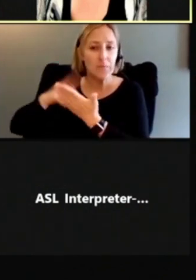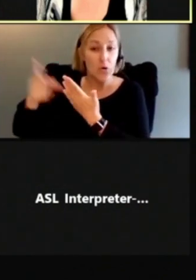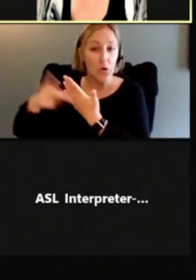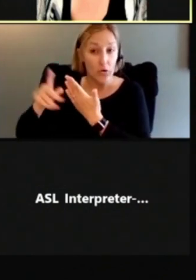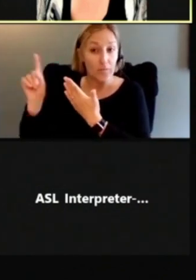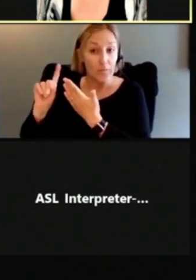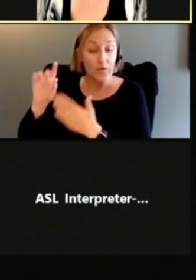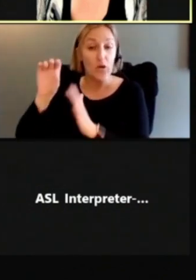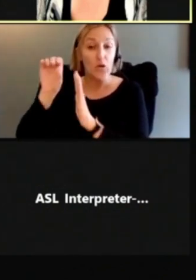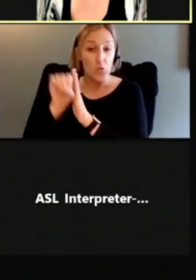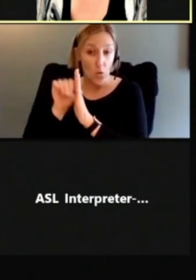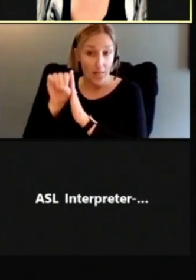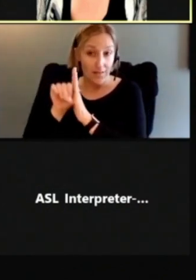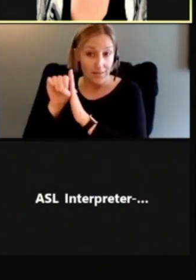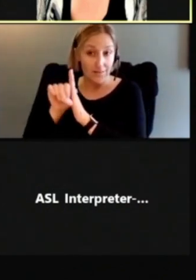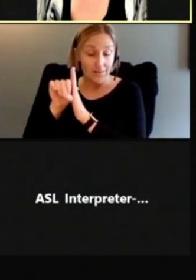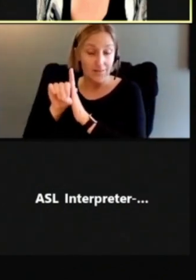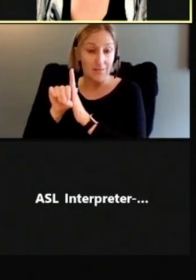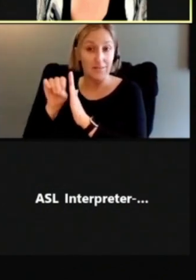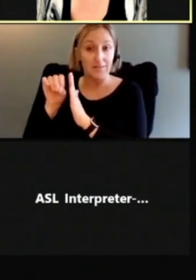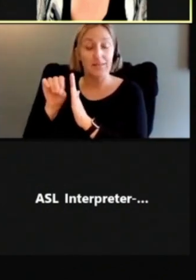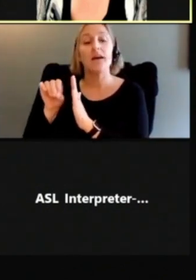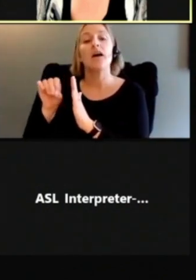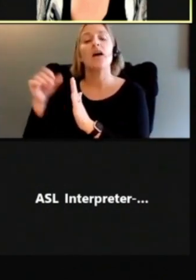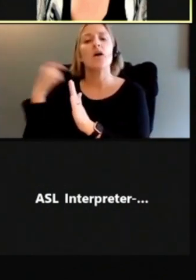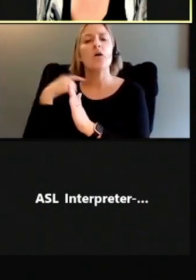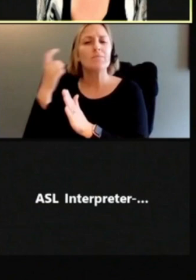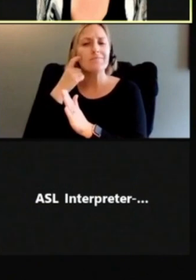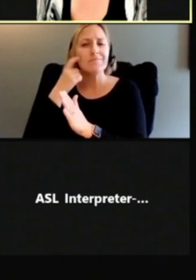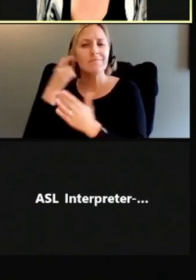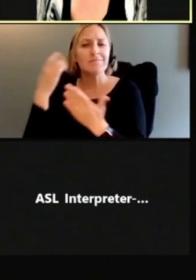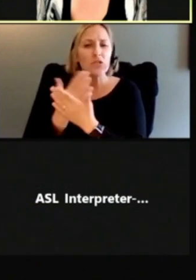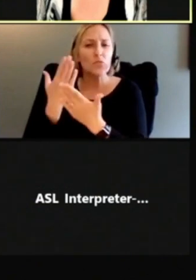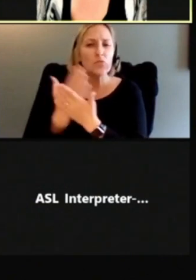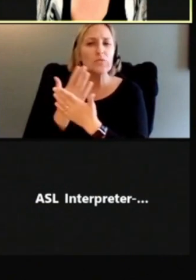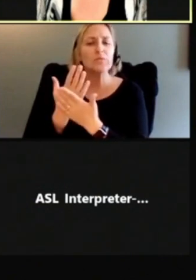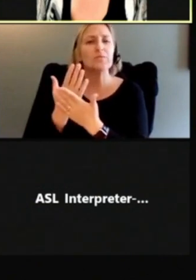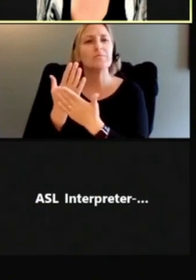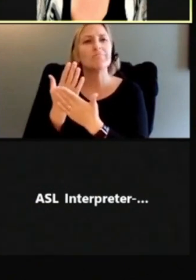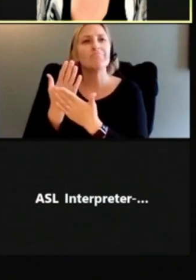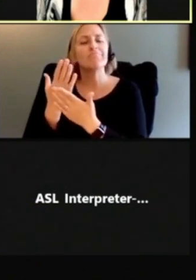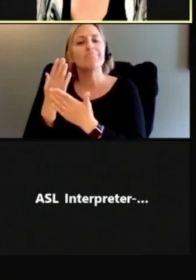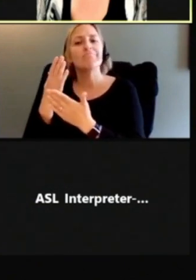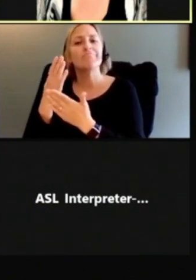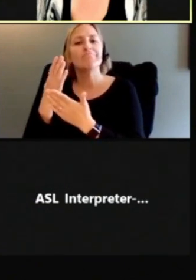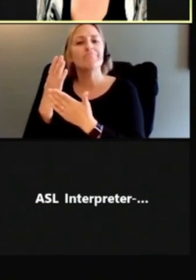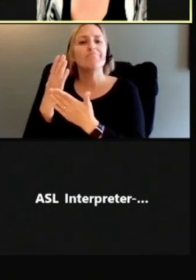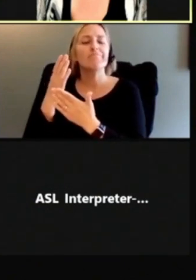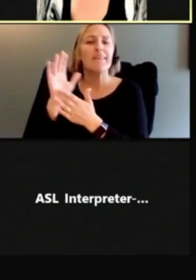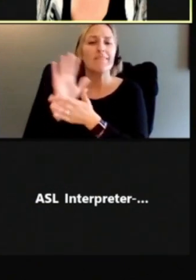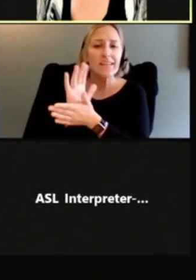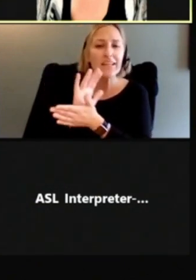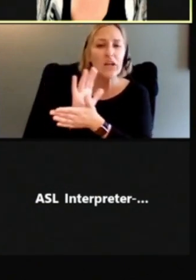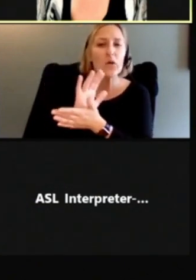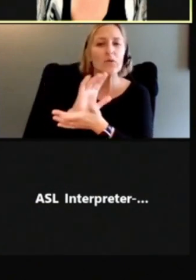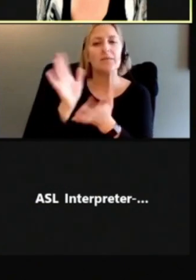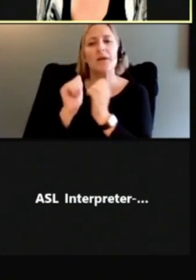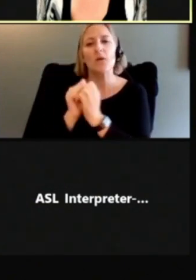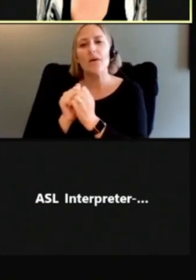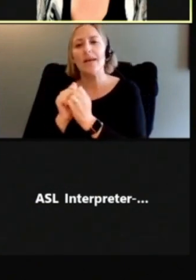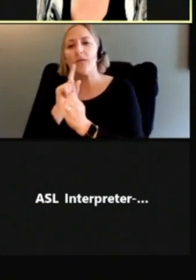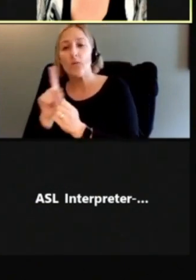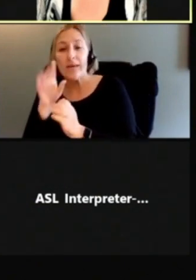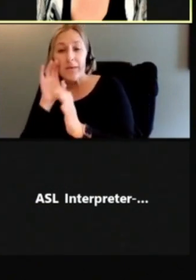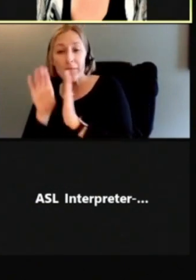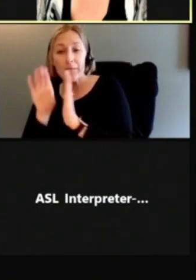been recently using more animated images and videos than real pictures. Do you think real pictures are more impactful,